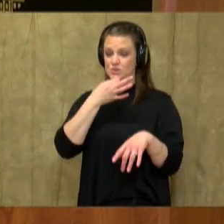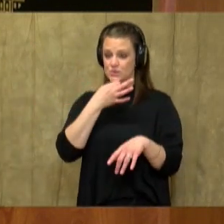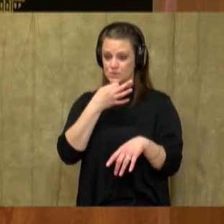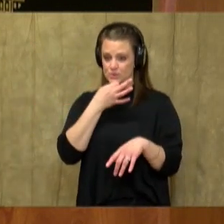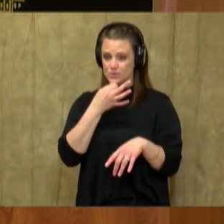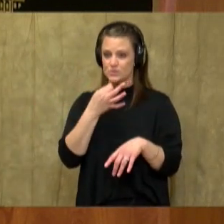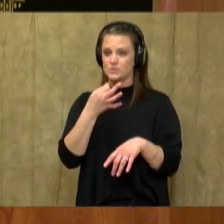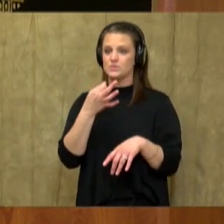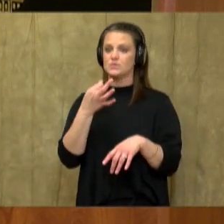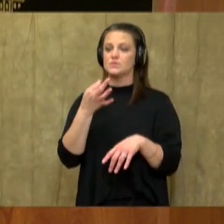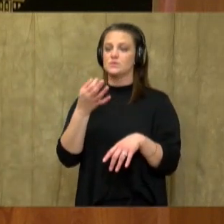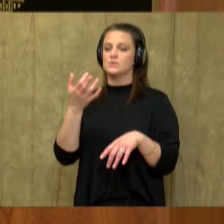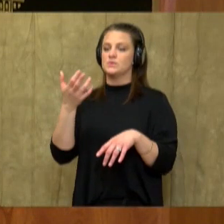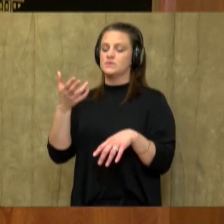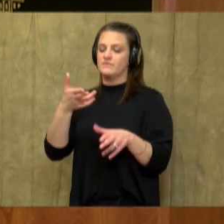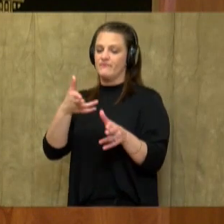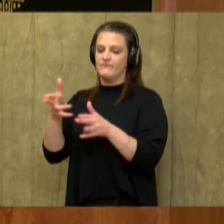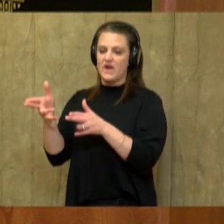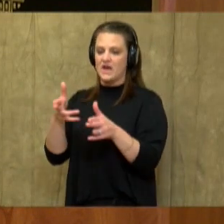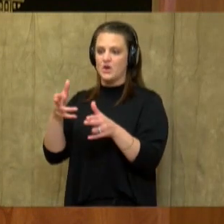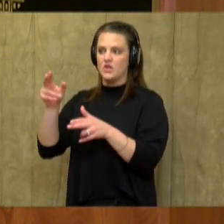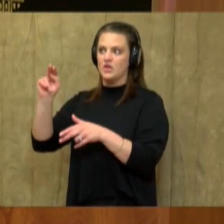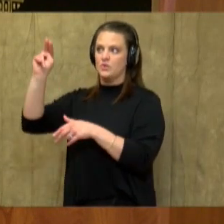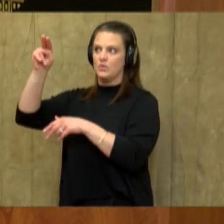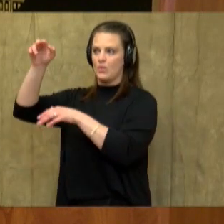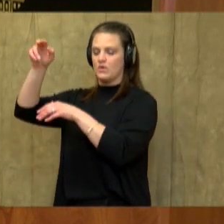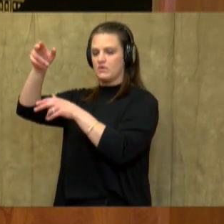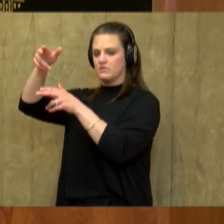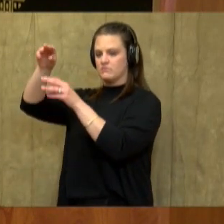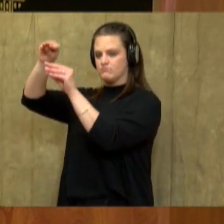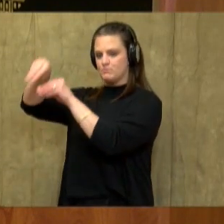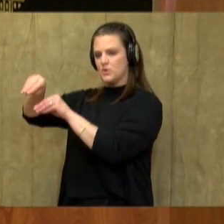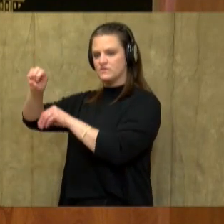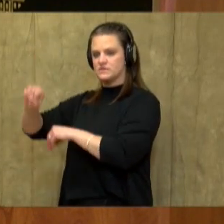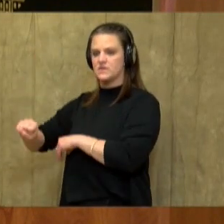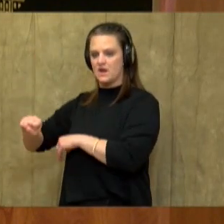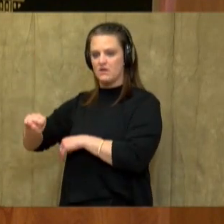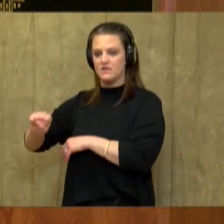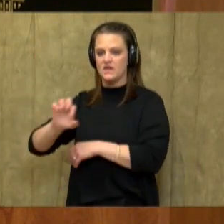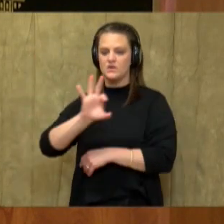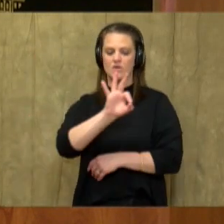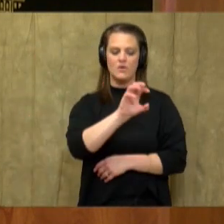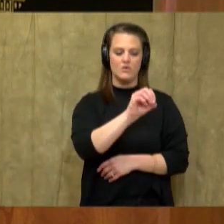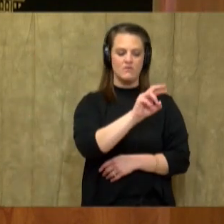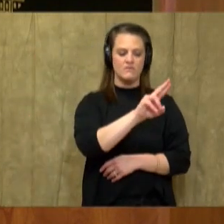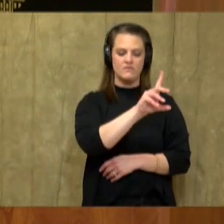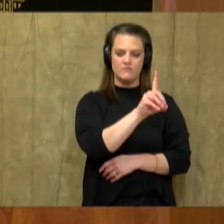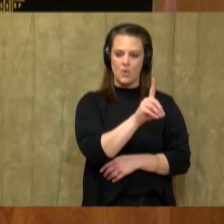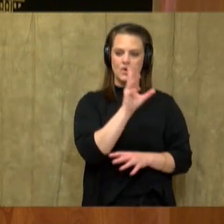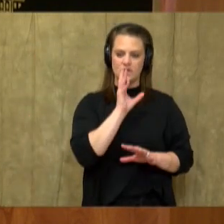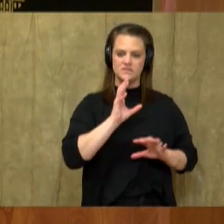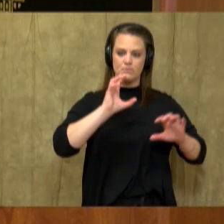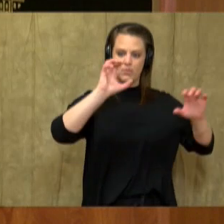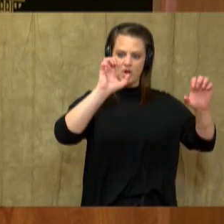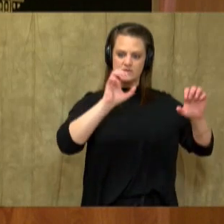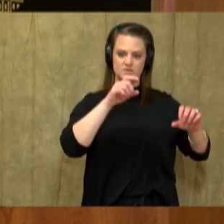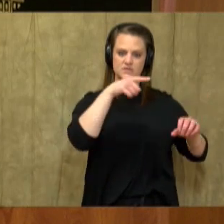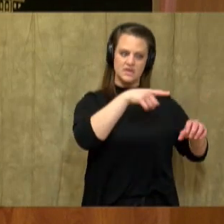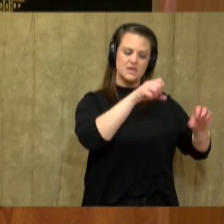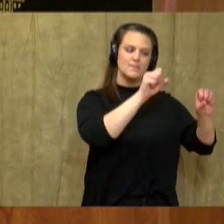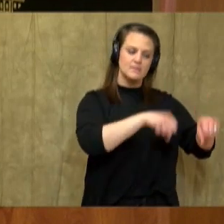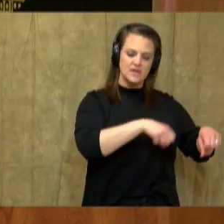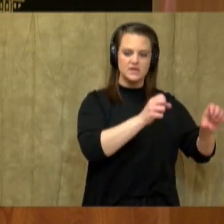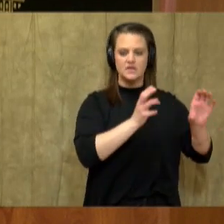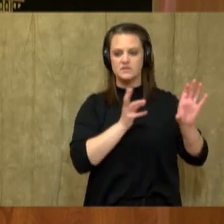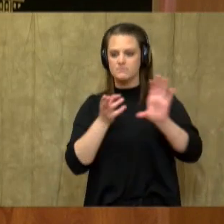that ceasefire that the north invades the south. President Ford at that time had the ability to go back and fight in Vietnam again,